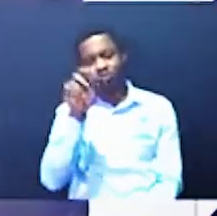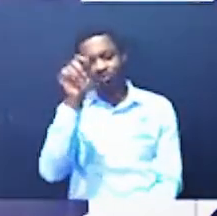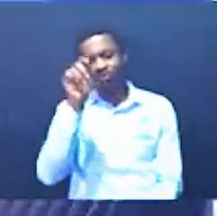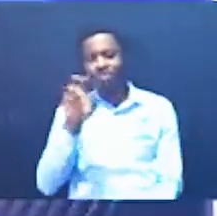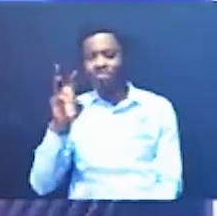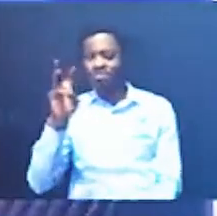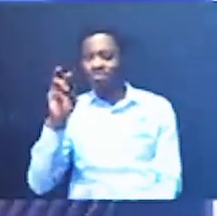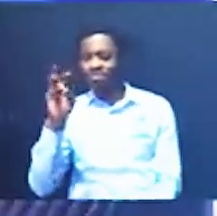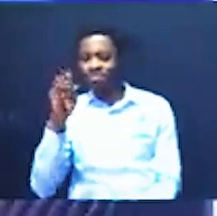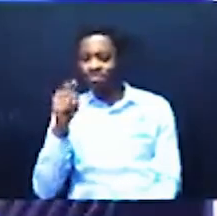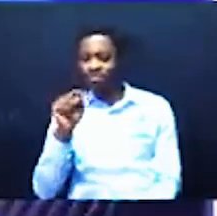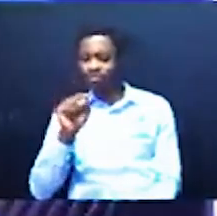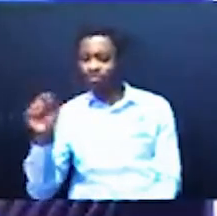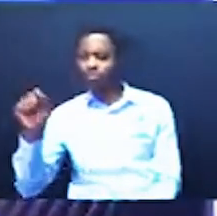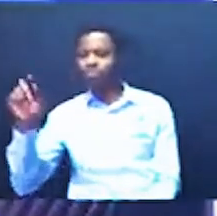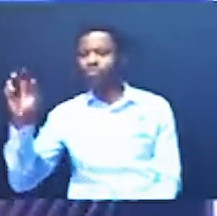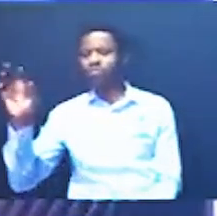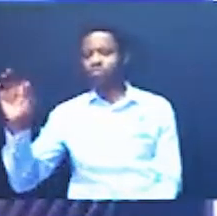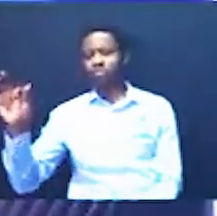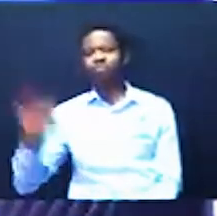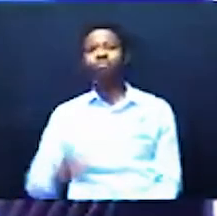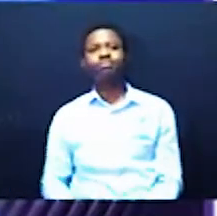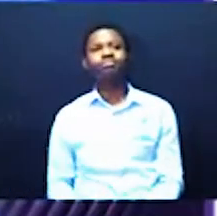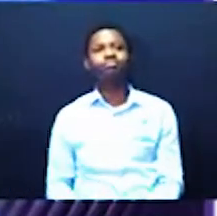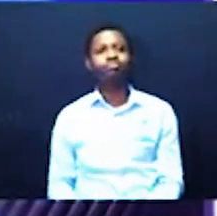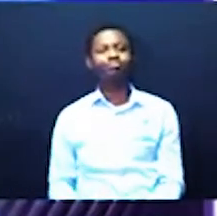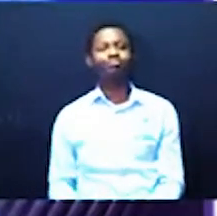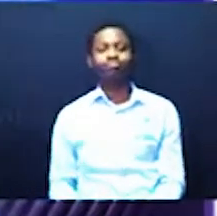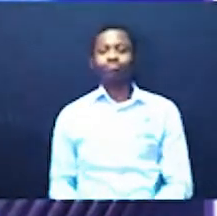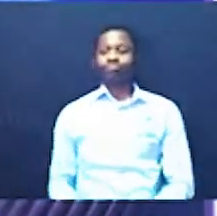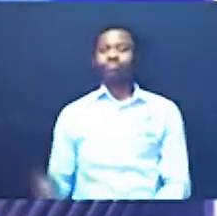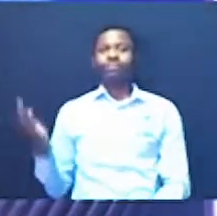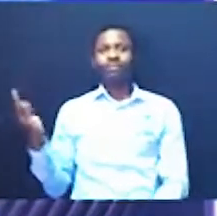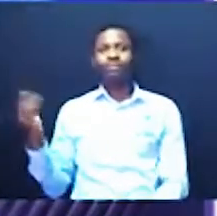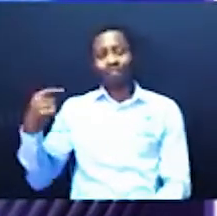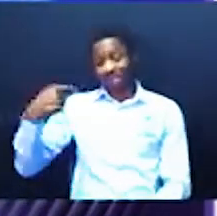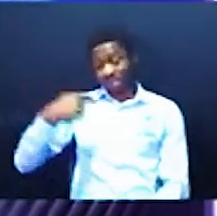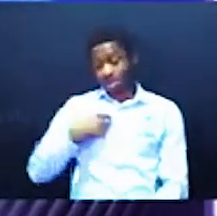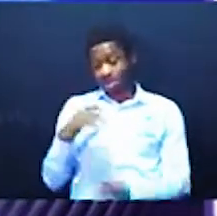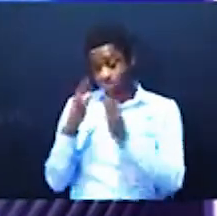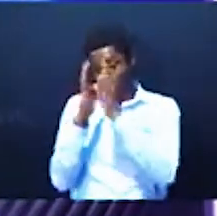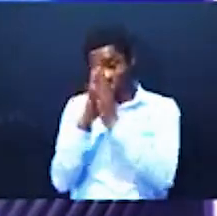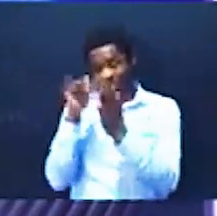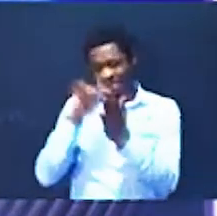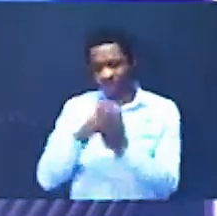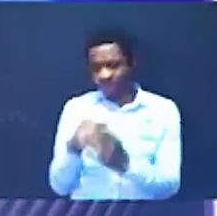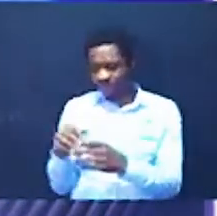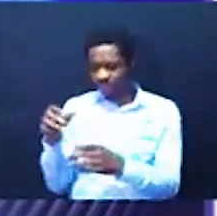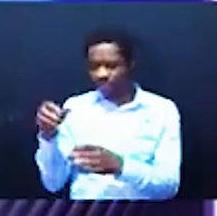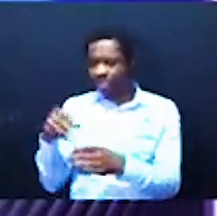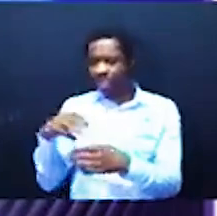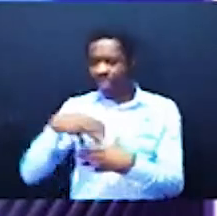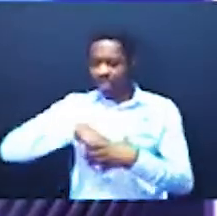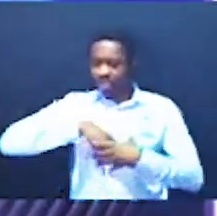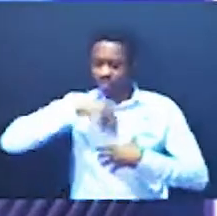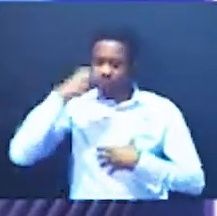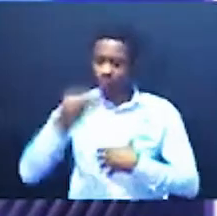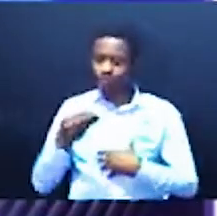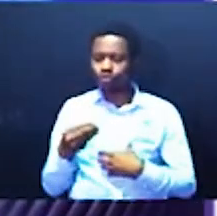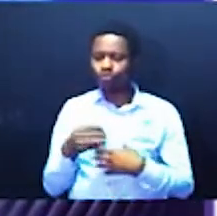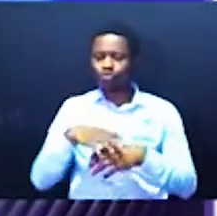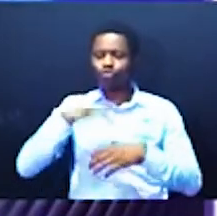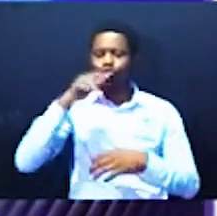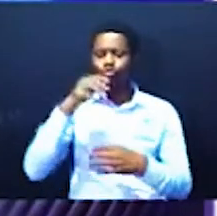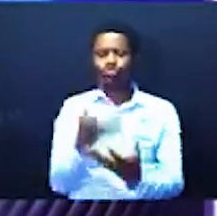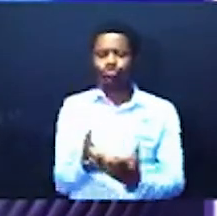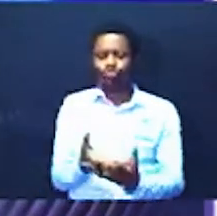16 to 19. I pray that out of his glorious riches, he may strengthen you with